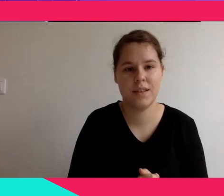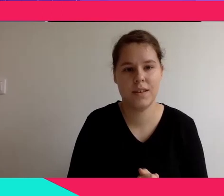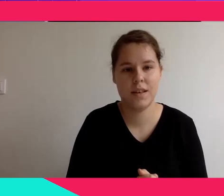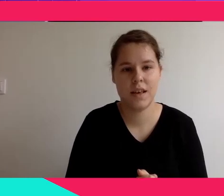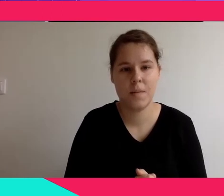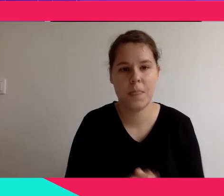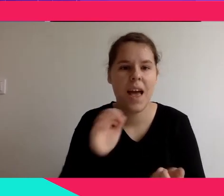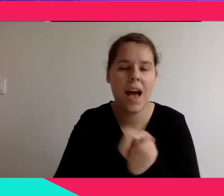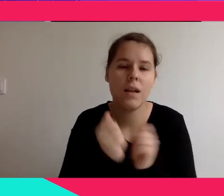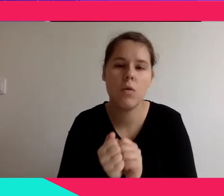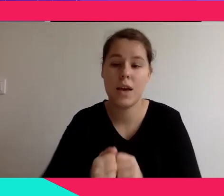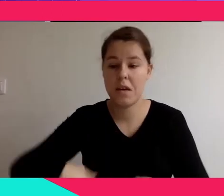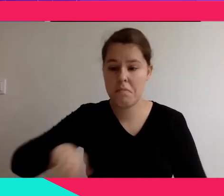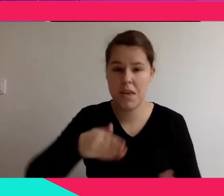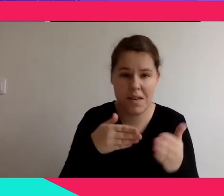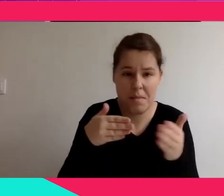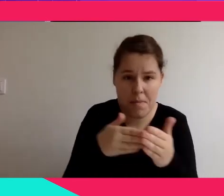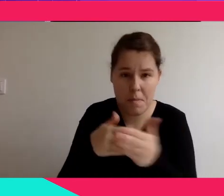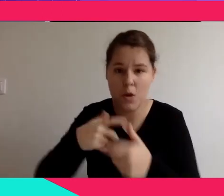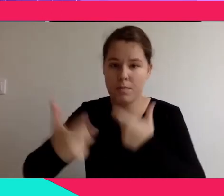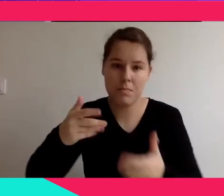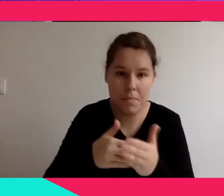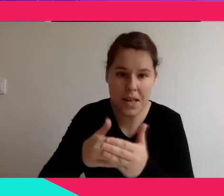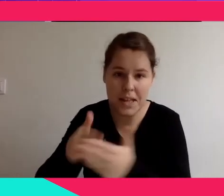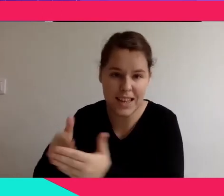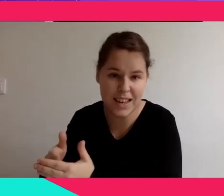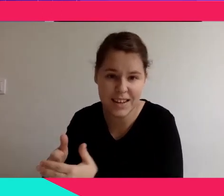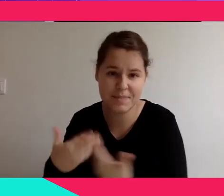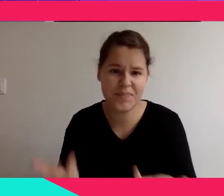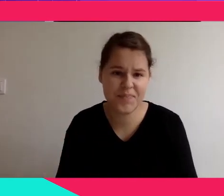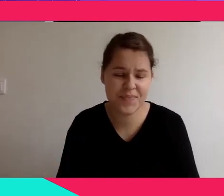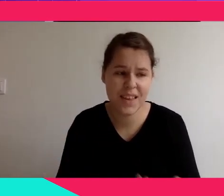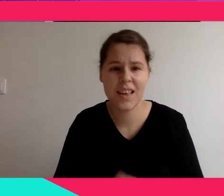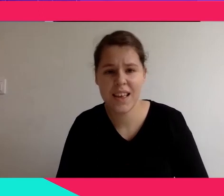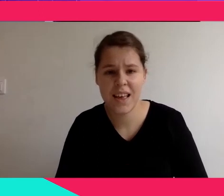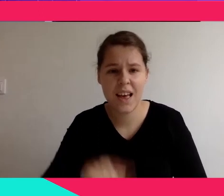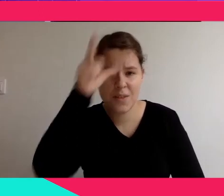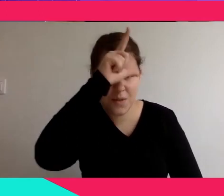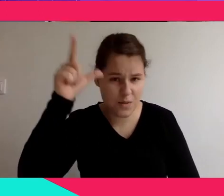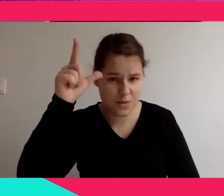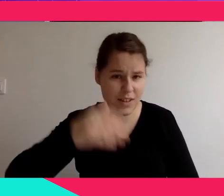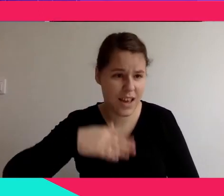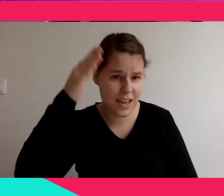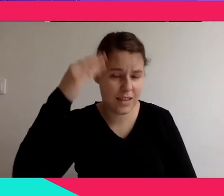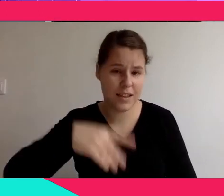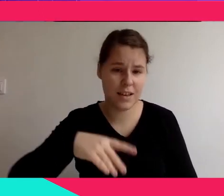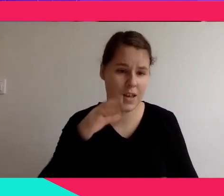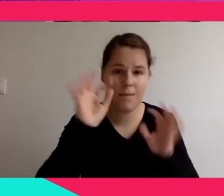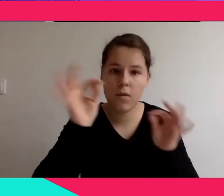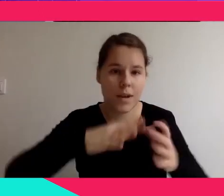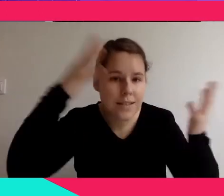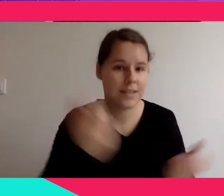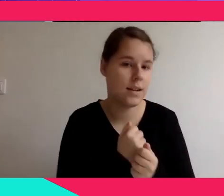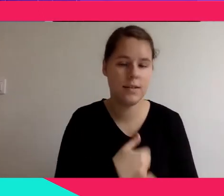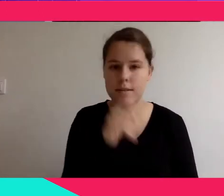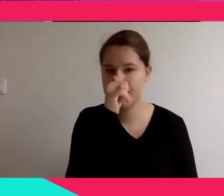to find information they can trust, they won't find it. It won't be available on the internet. So we actually should flood the